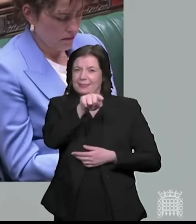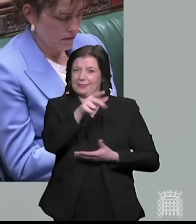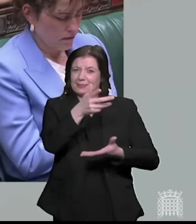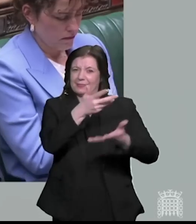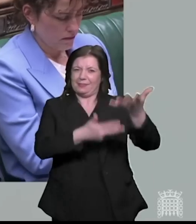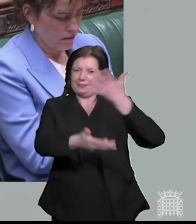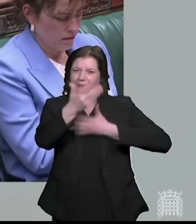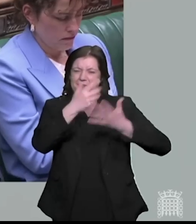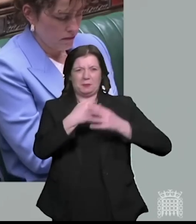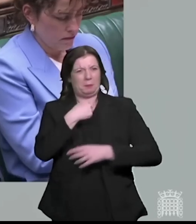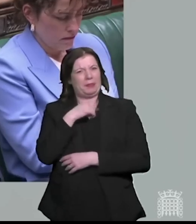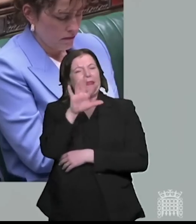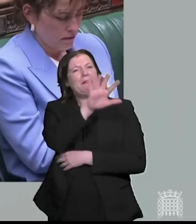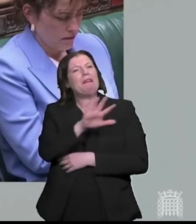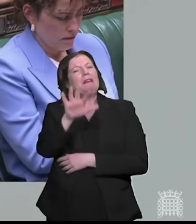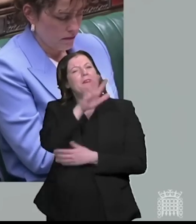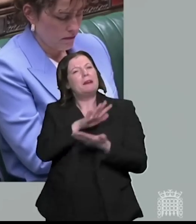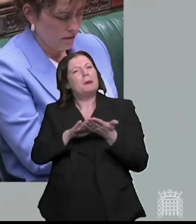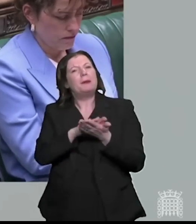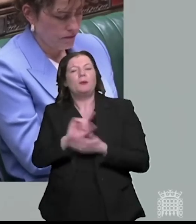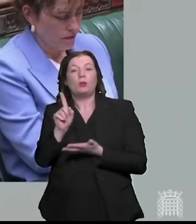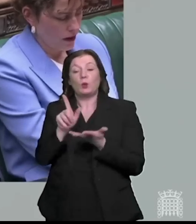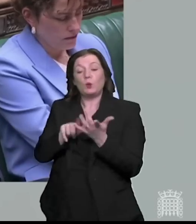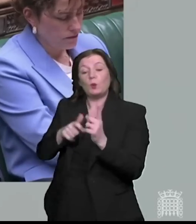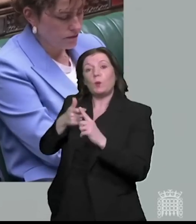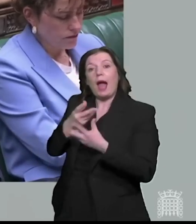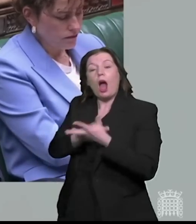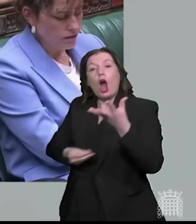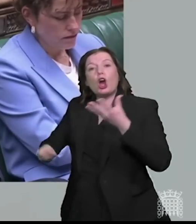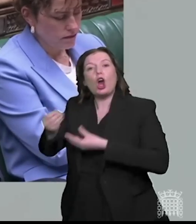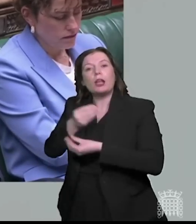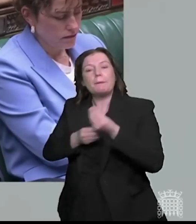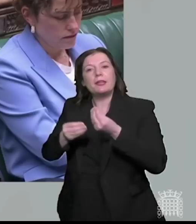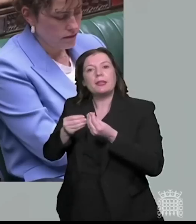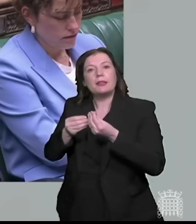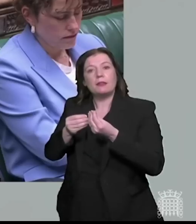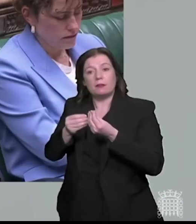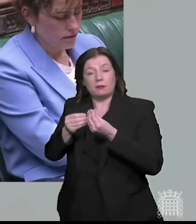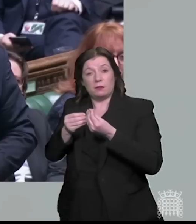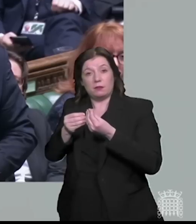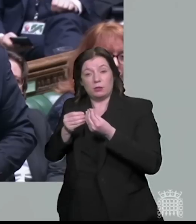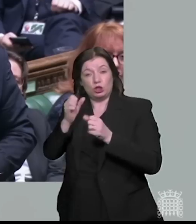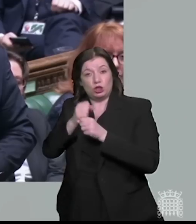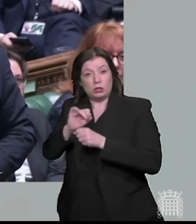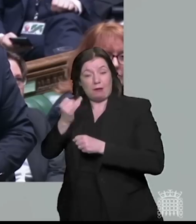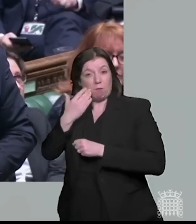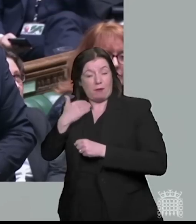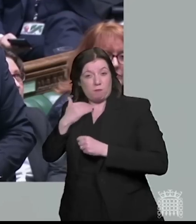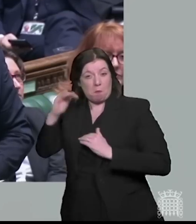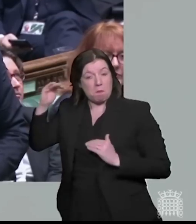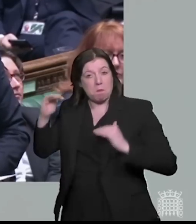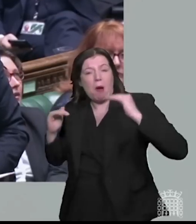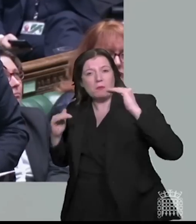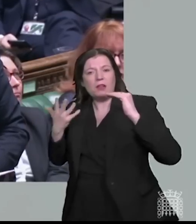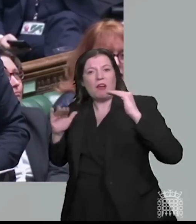actually described, though, it was a UK economy which has gone from the most robust in the G7 to one of